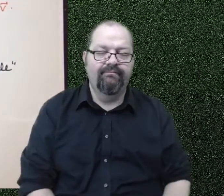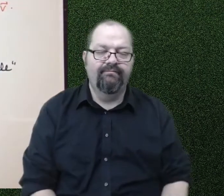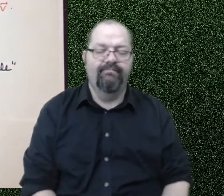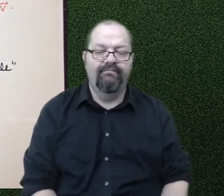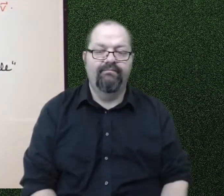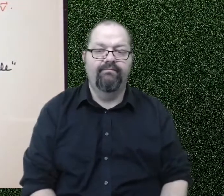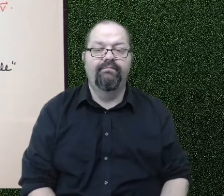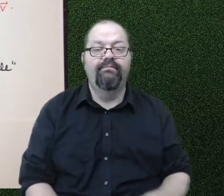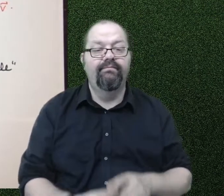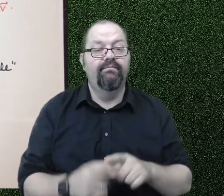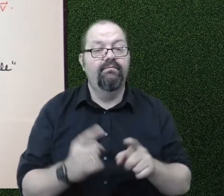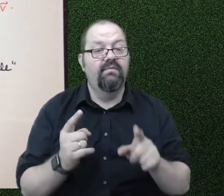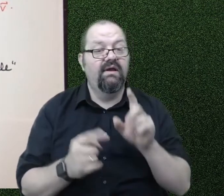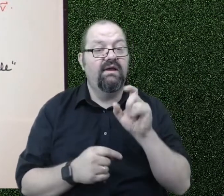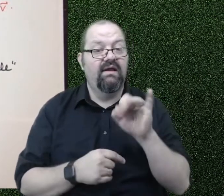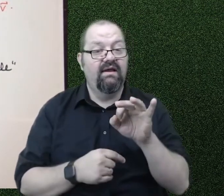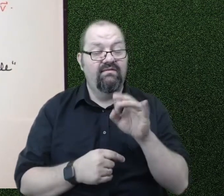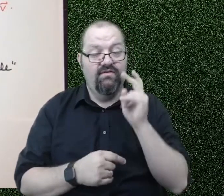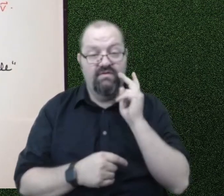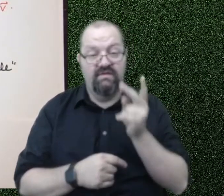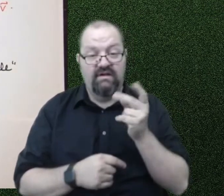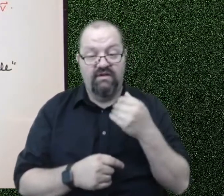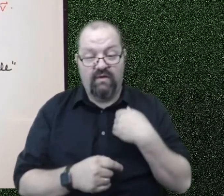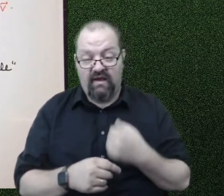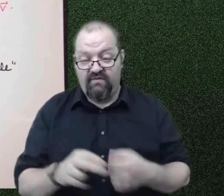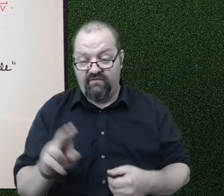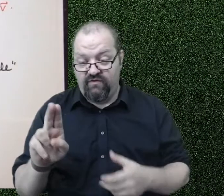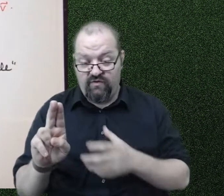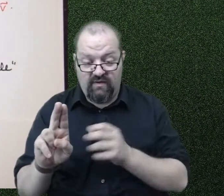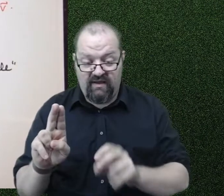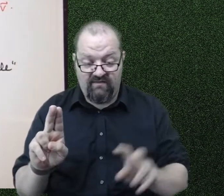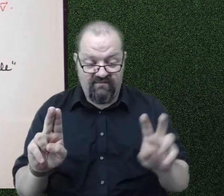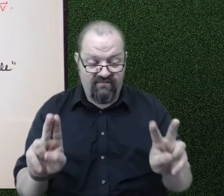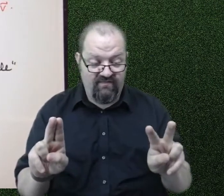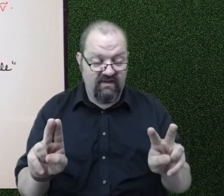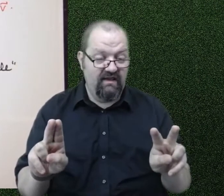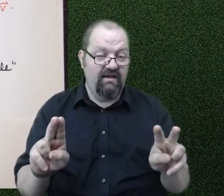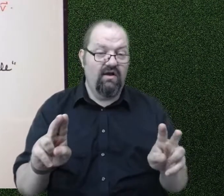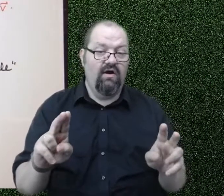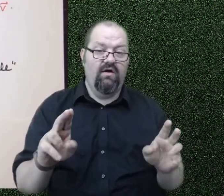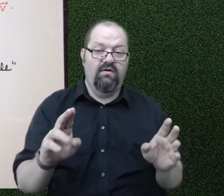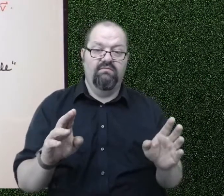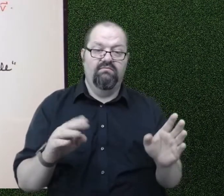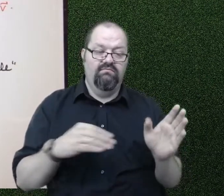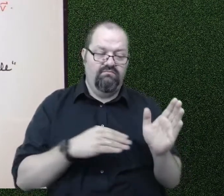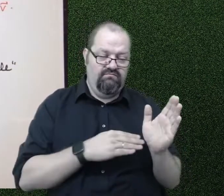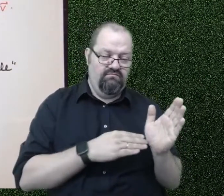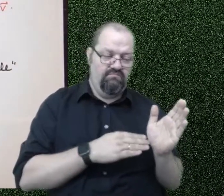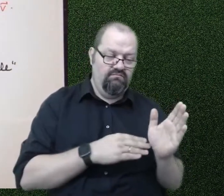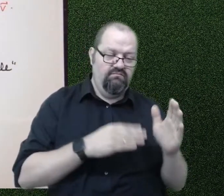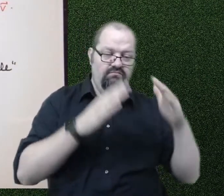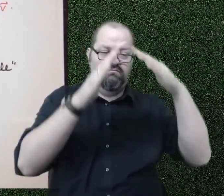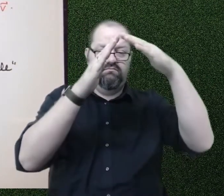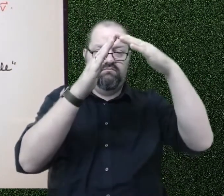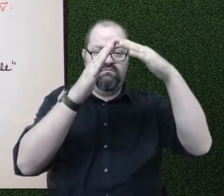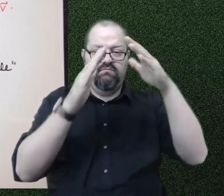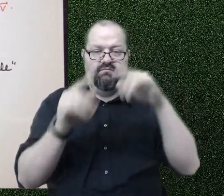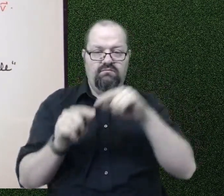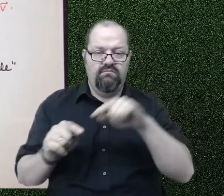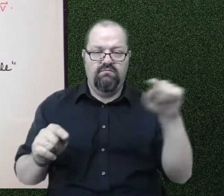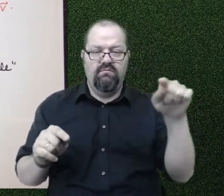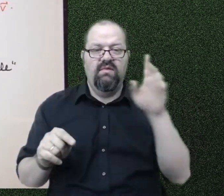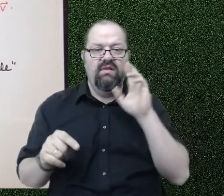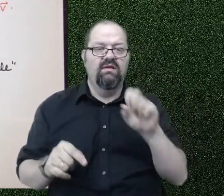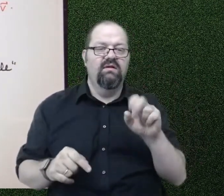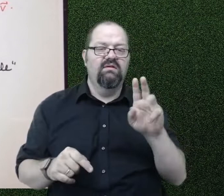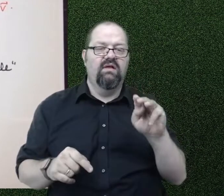But you see, if you've got U and V as adjacent sides in this parallelogram, the sum U plus V is like this.